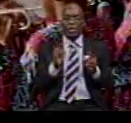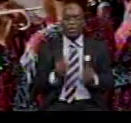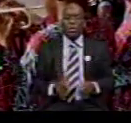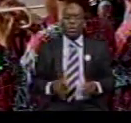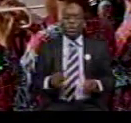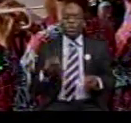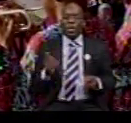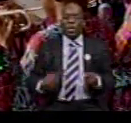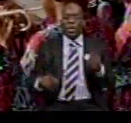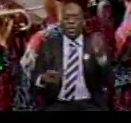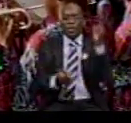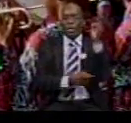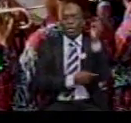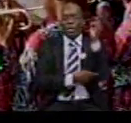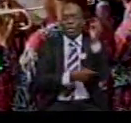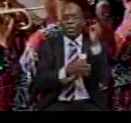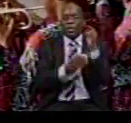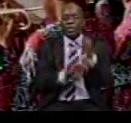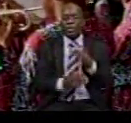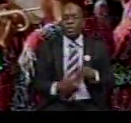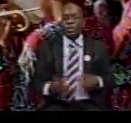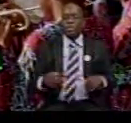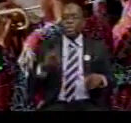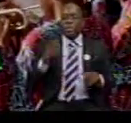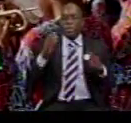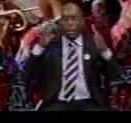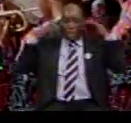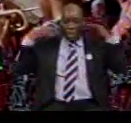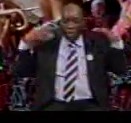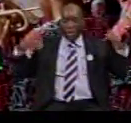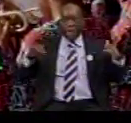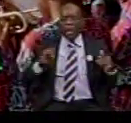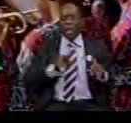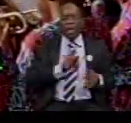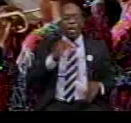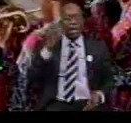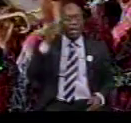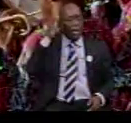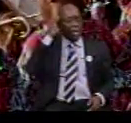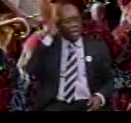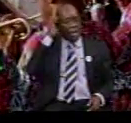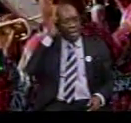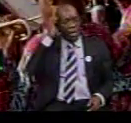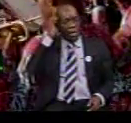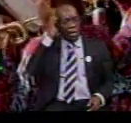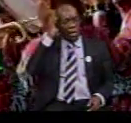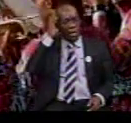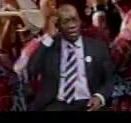Yeah.